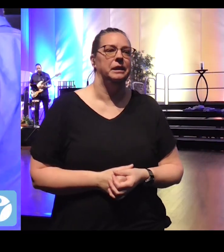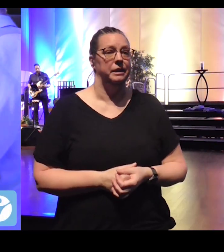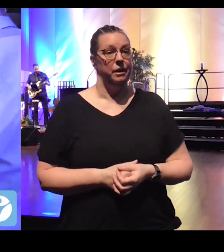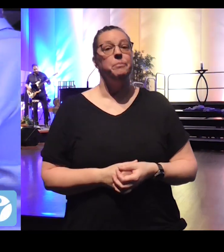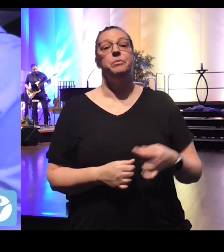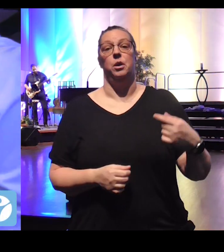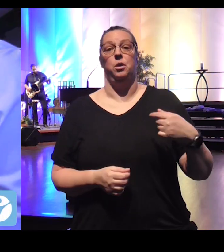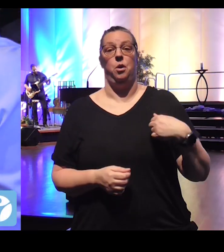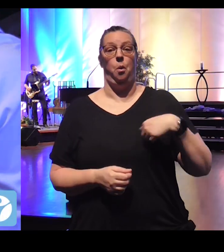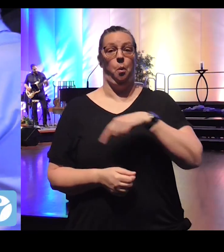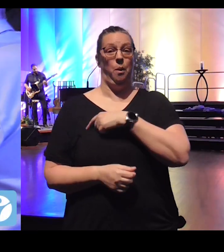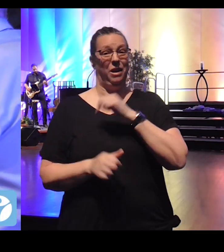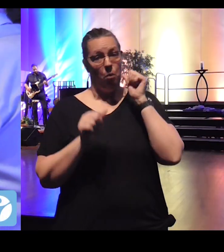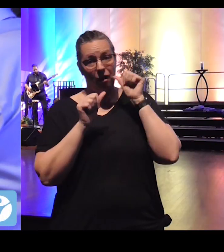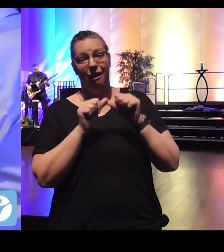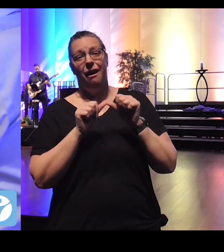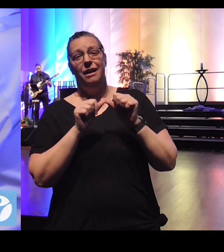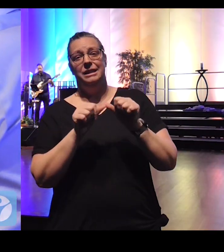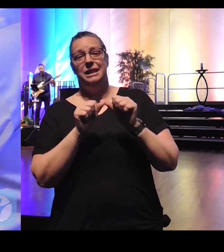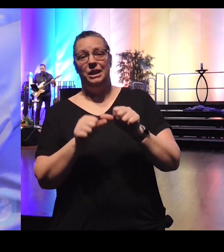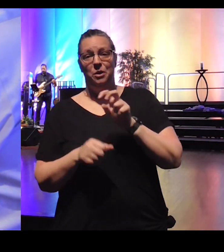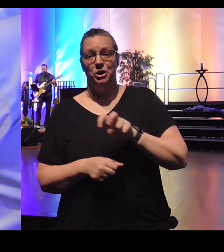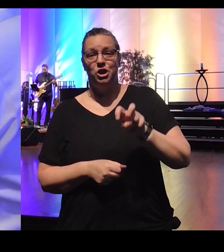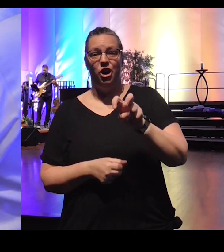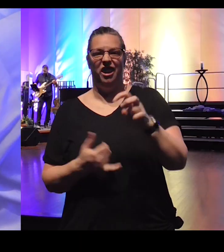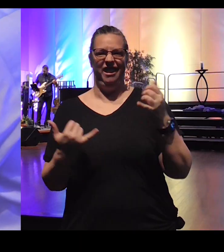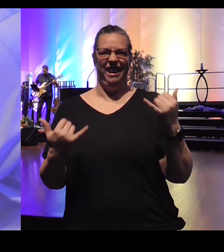We'll continue this journey together.